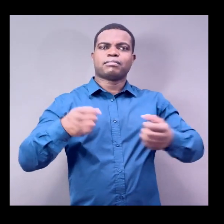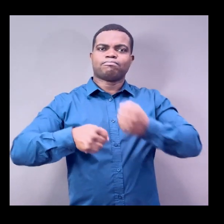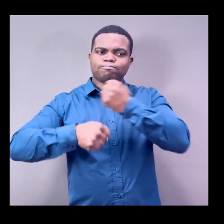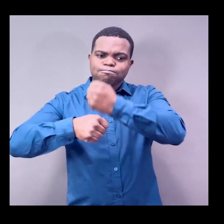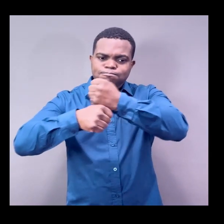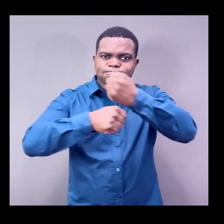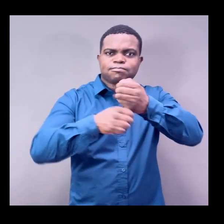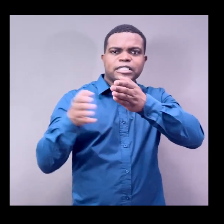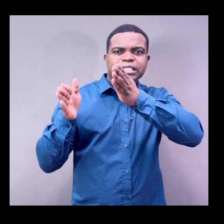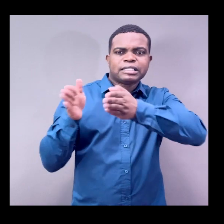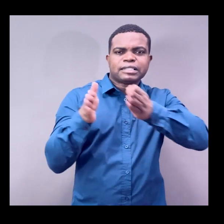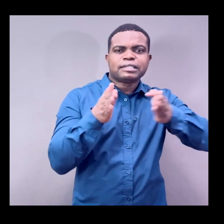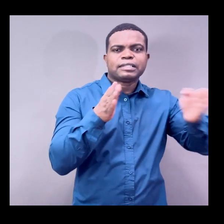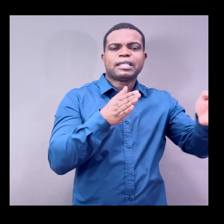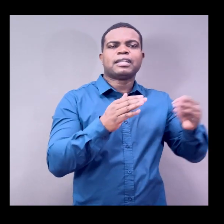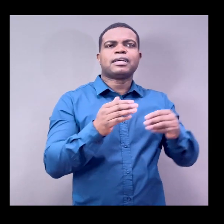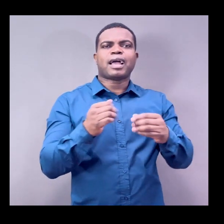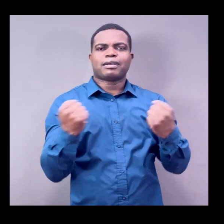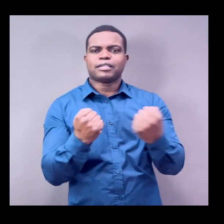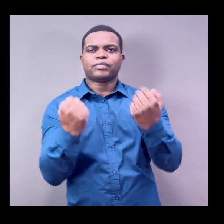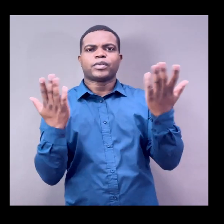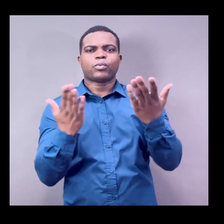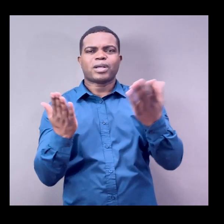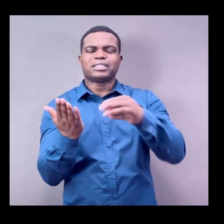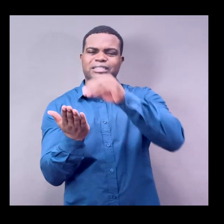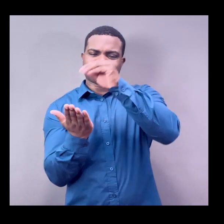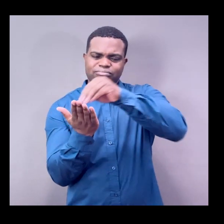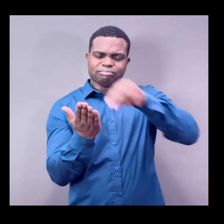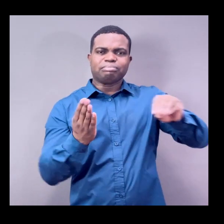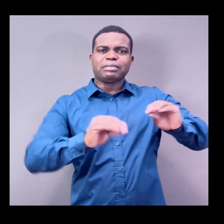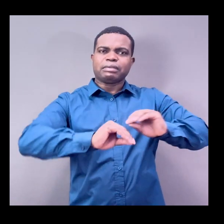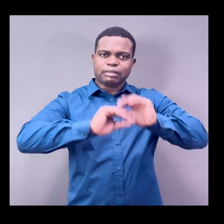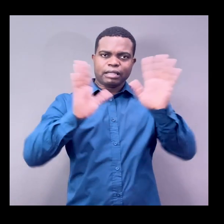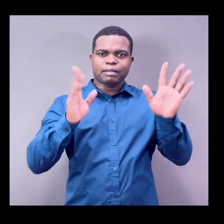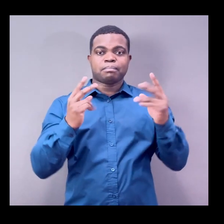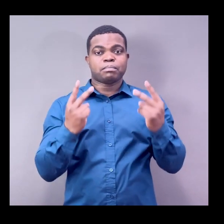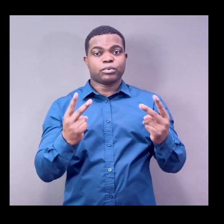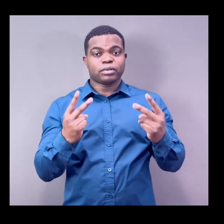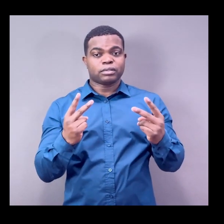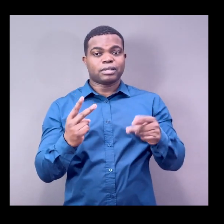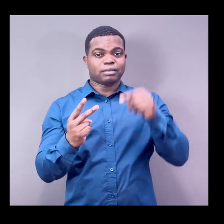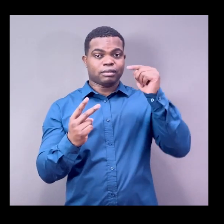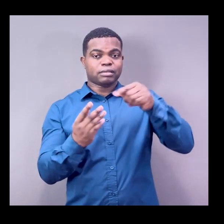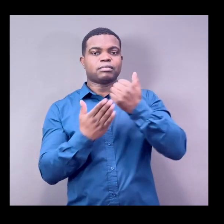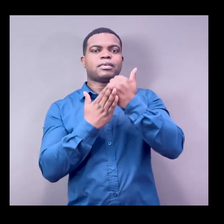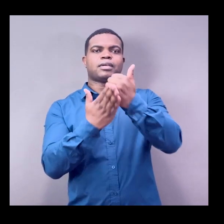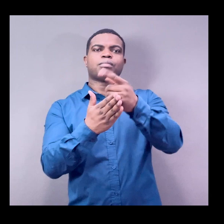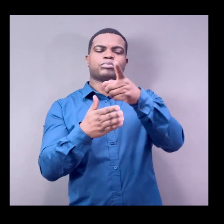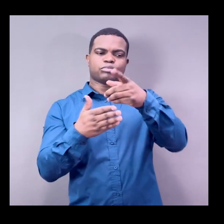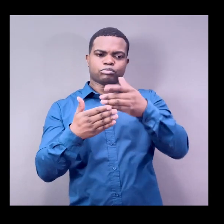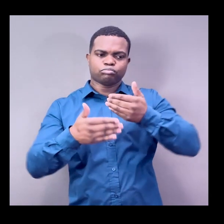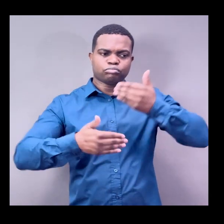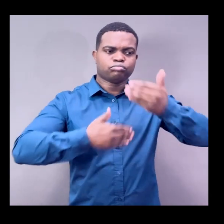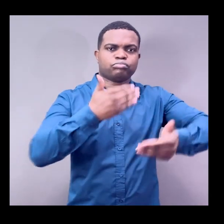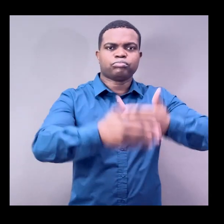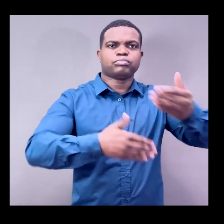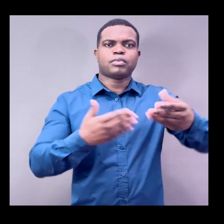So listing your activities and the timeline. So this will guide you